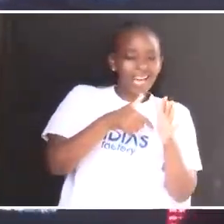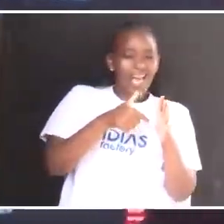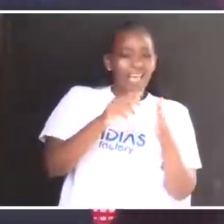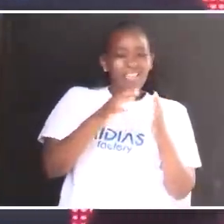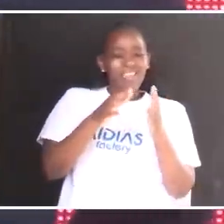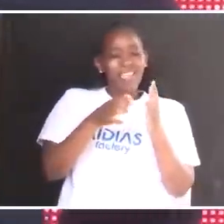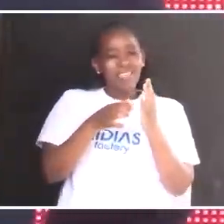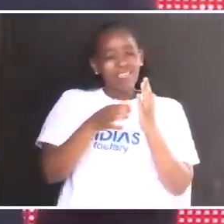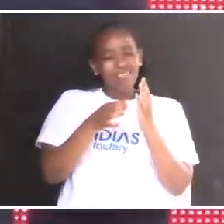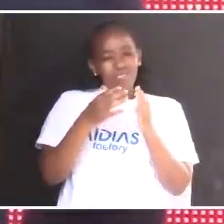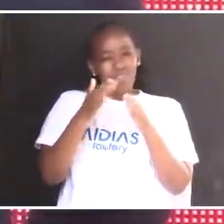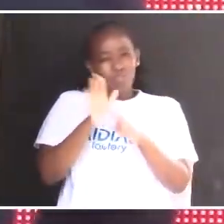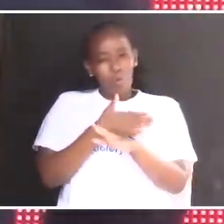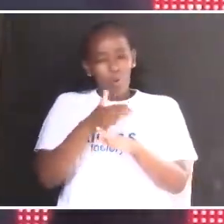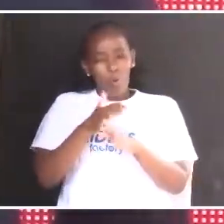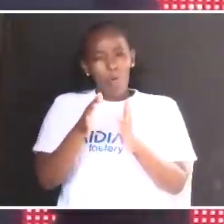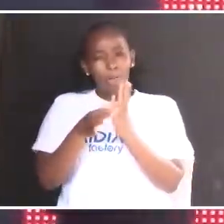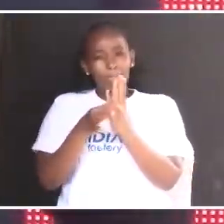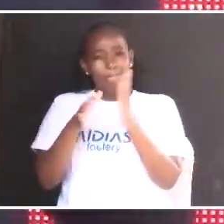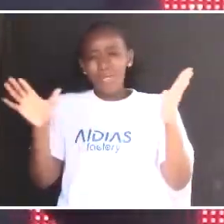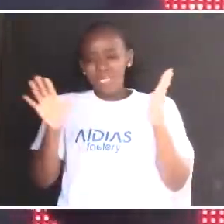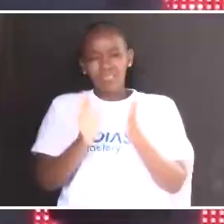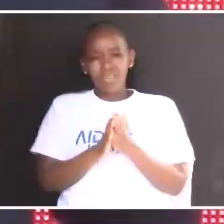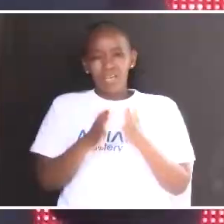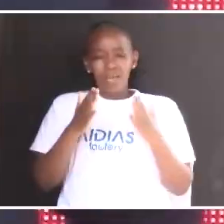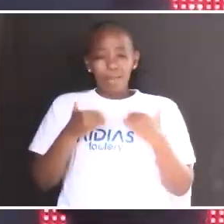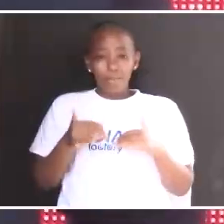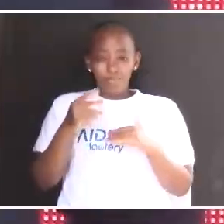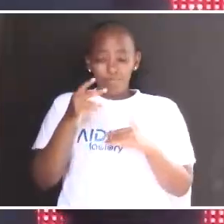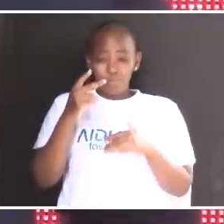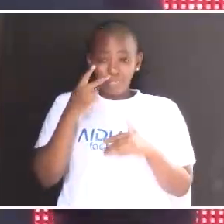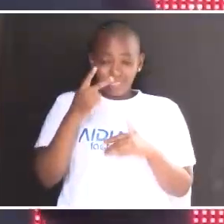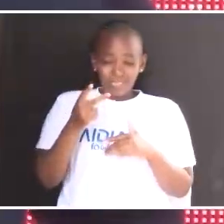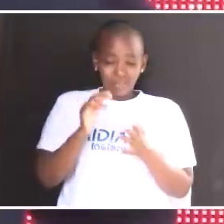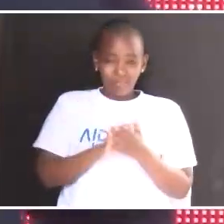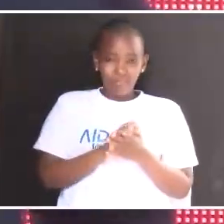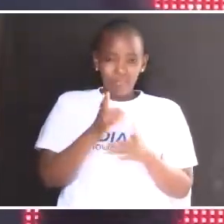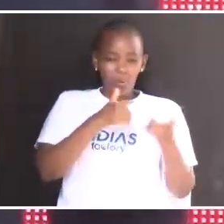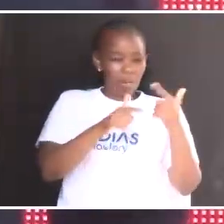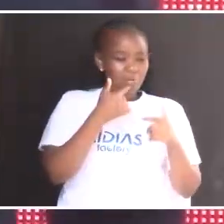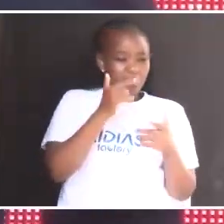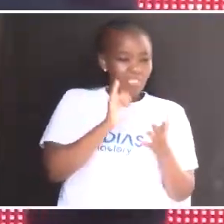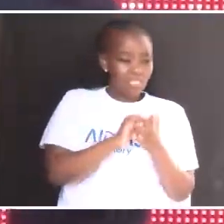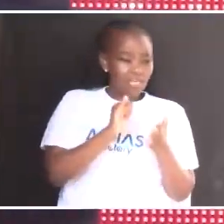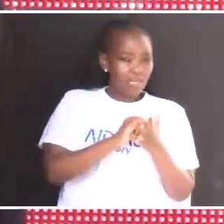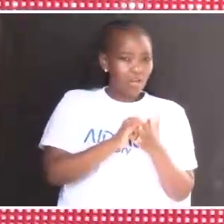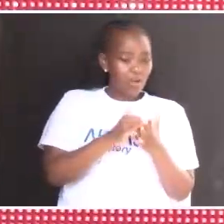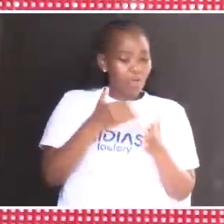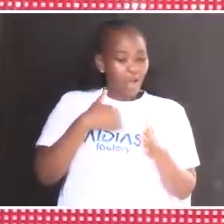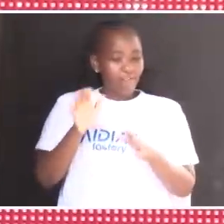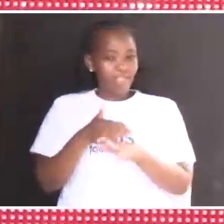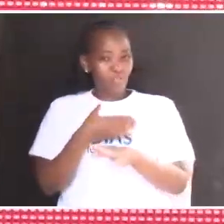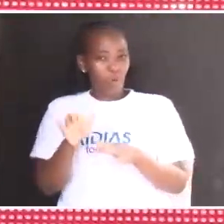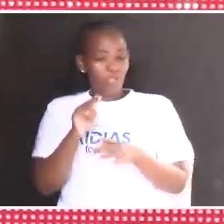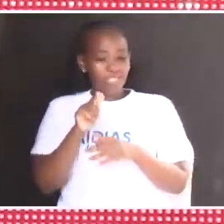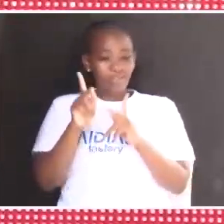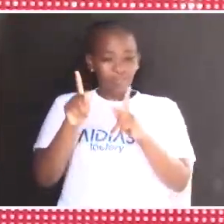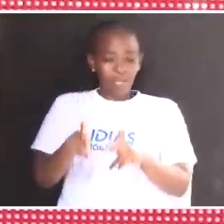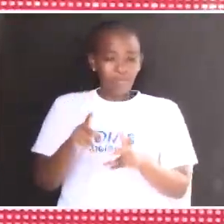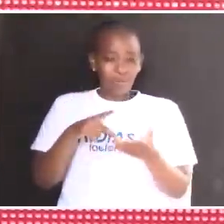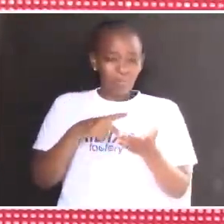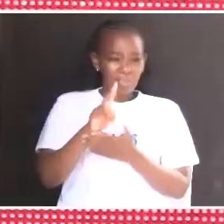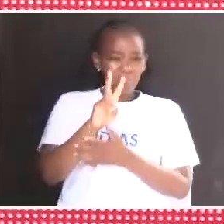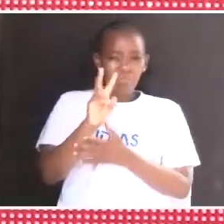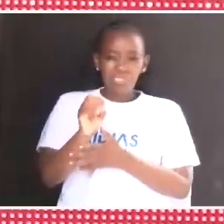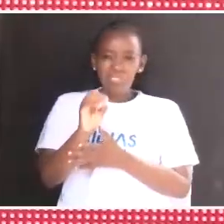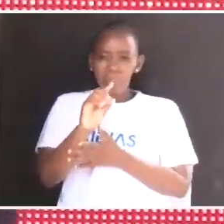generating millions. Watu wakiona pesa hapo tipo wanakosananga. So wanakuja kwetu wanatuambia, nilitoa ngoma, huyu mtu ananilipa